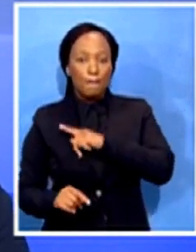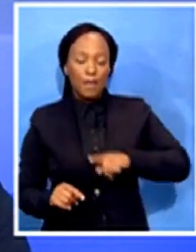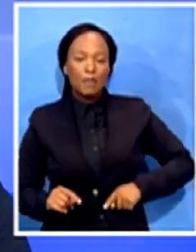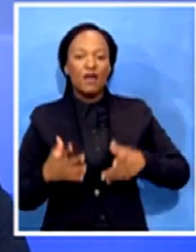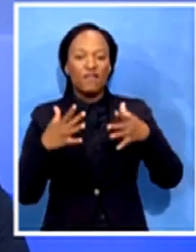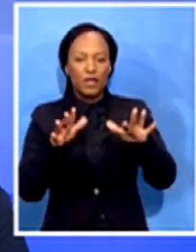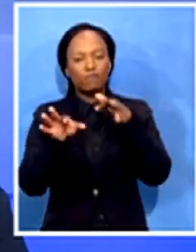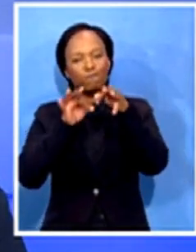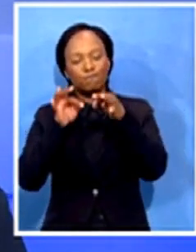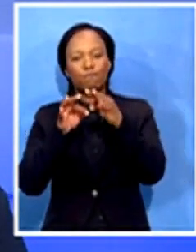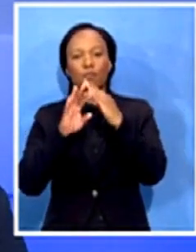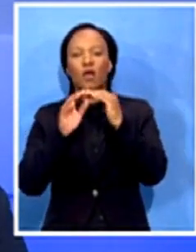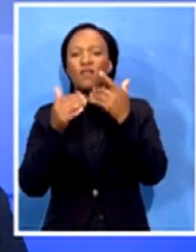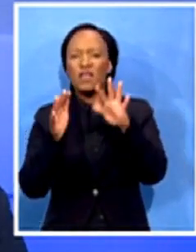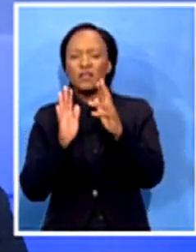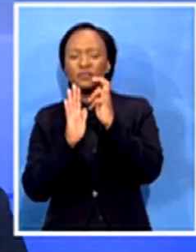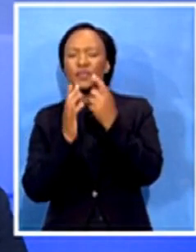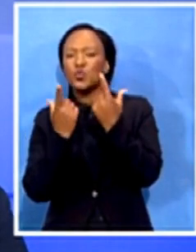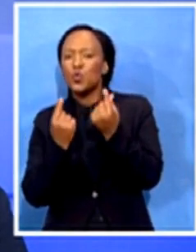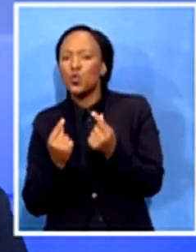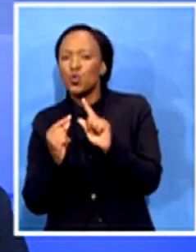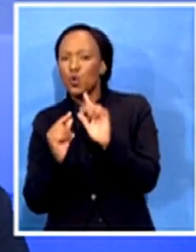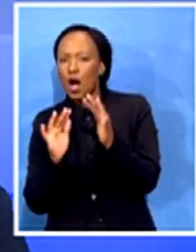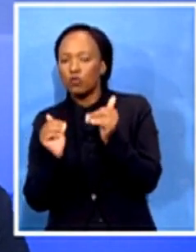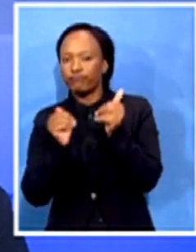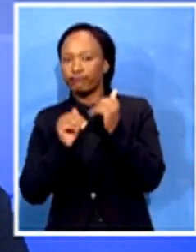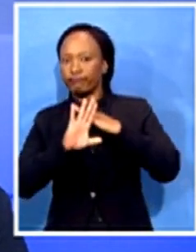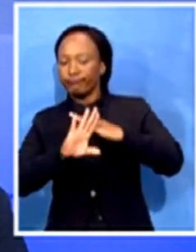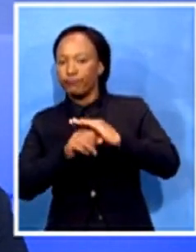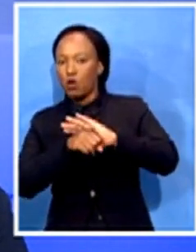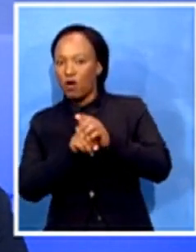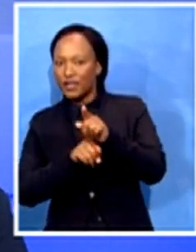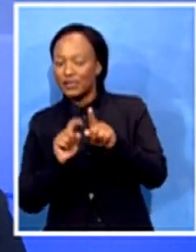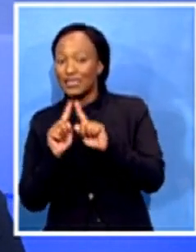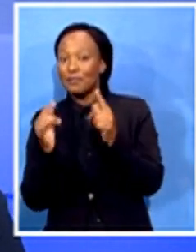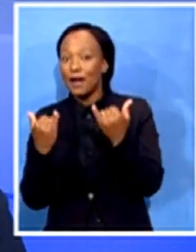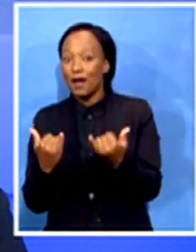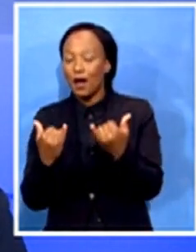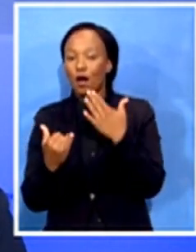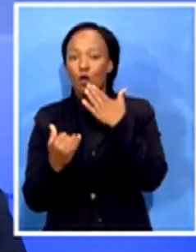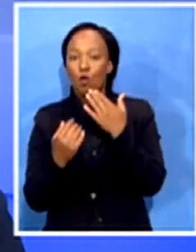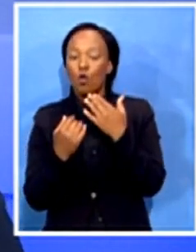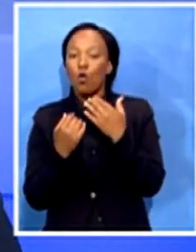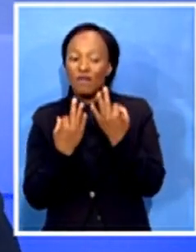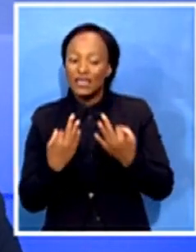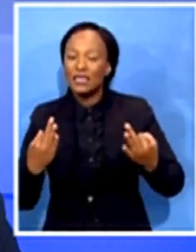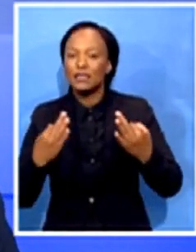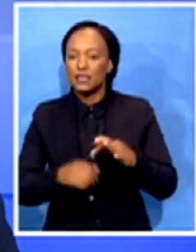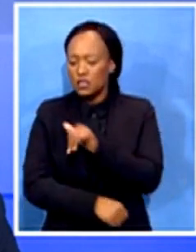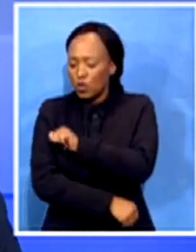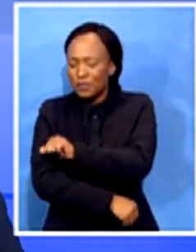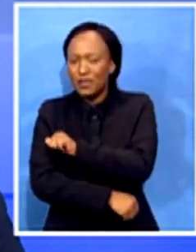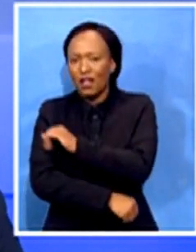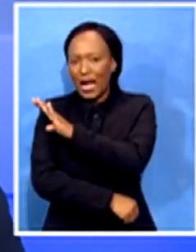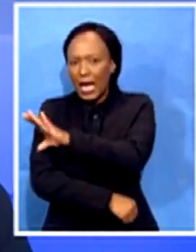undertaking to counter this, but conceding that facilities in the last 7 days increasingly under pressure